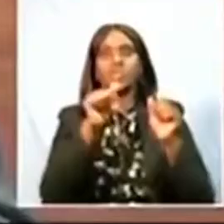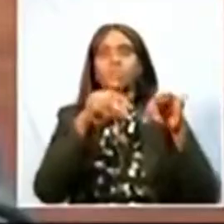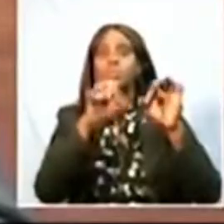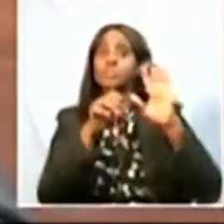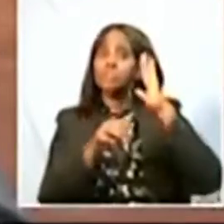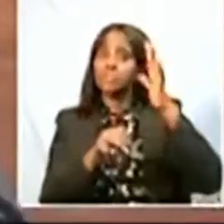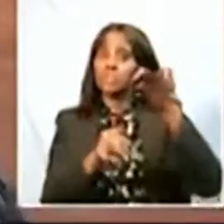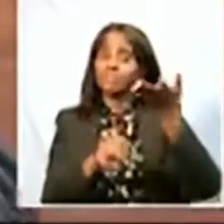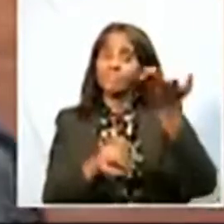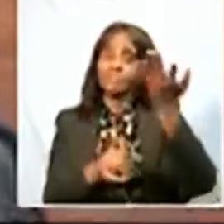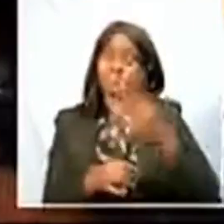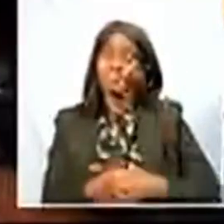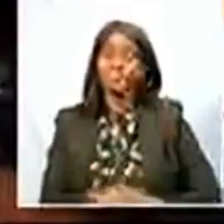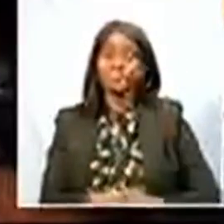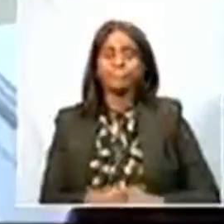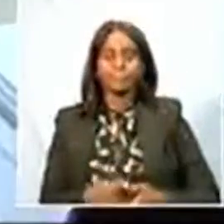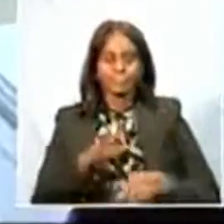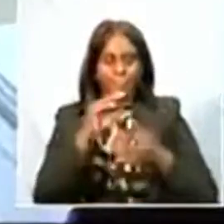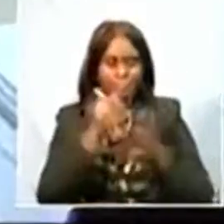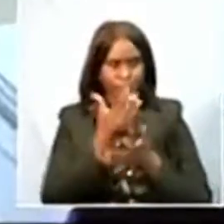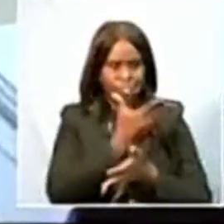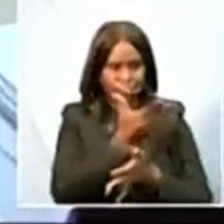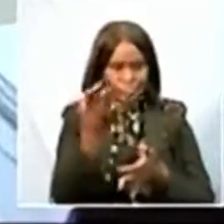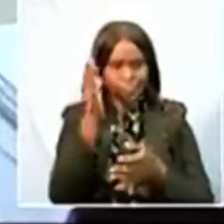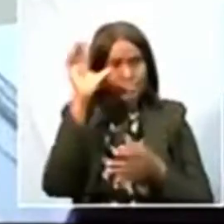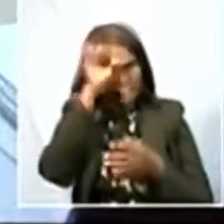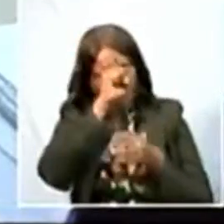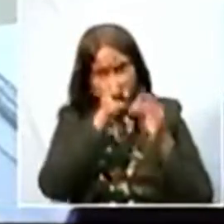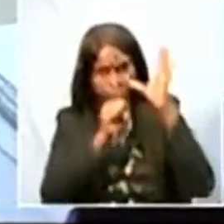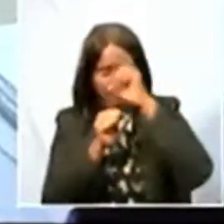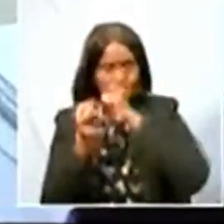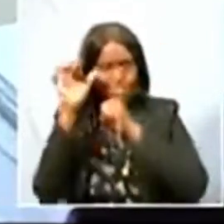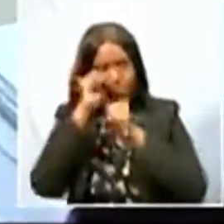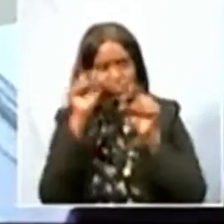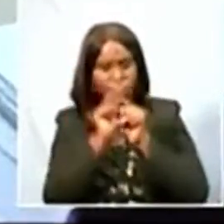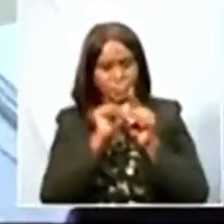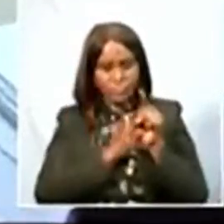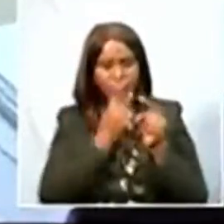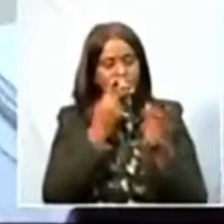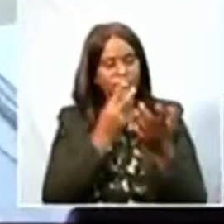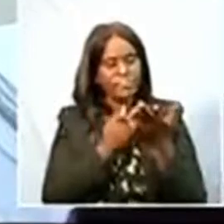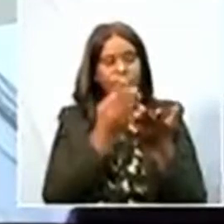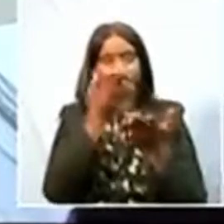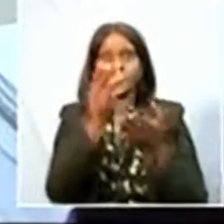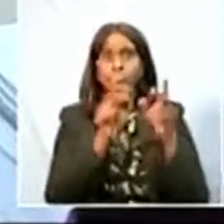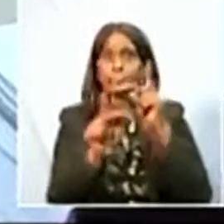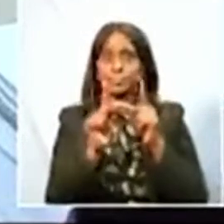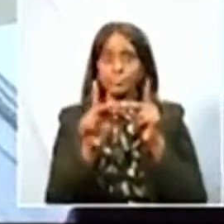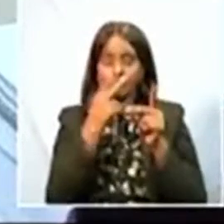sir. Yes. So all these assumptions, and we are looking at you people,